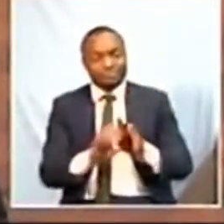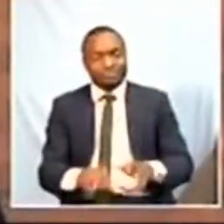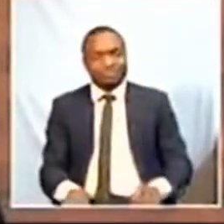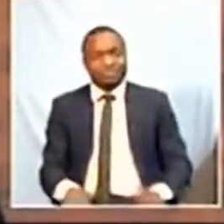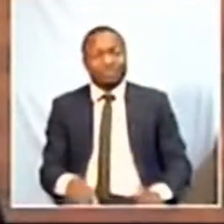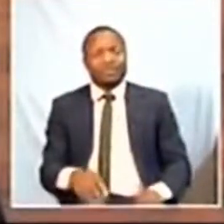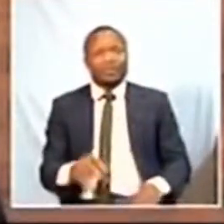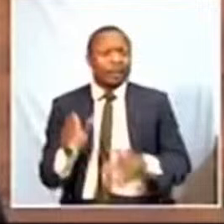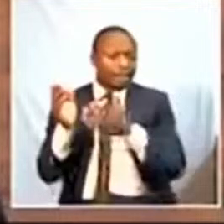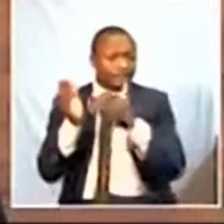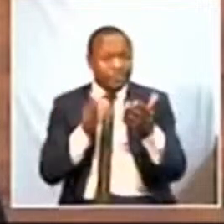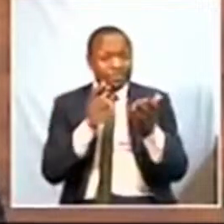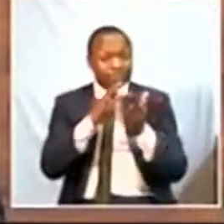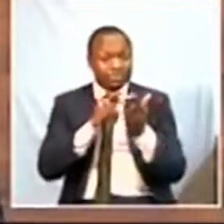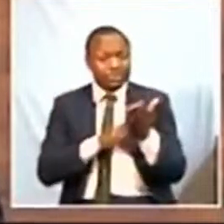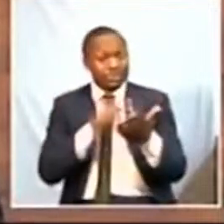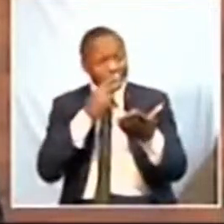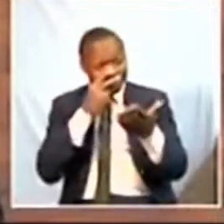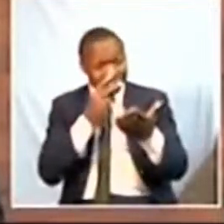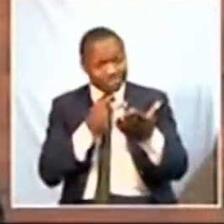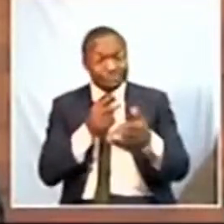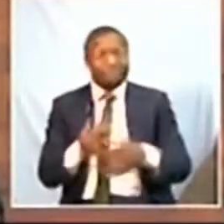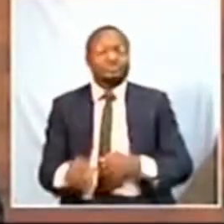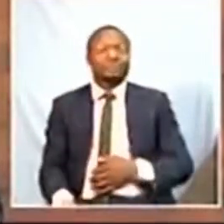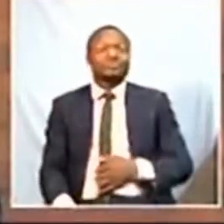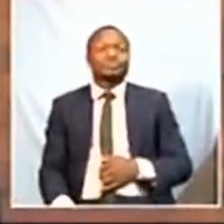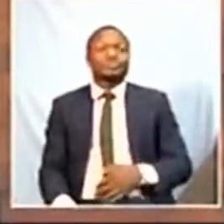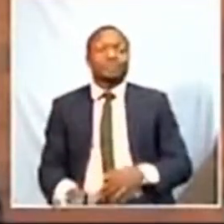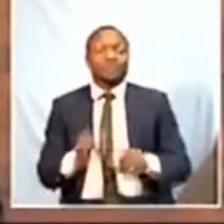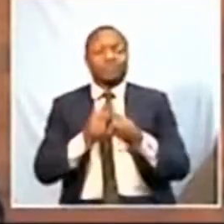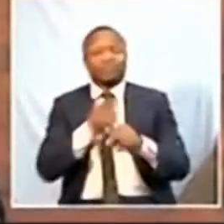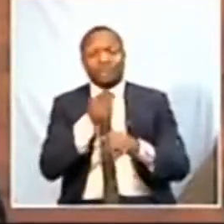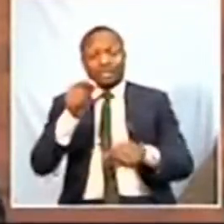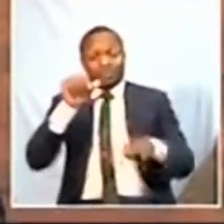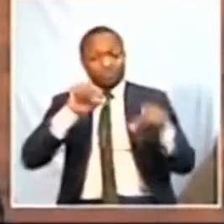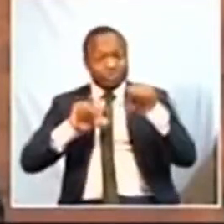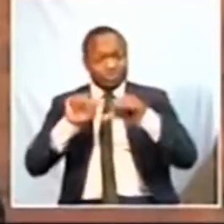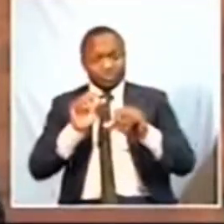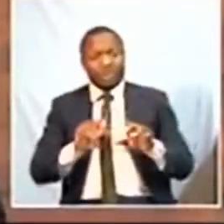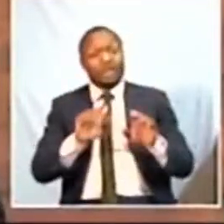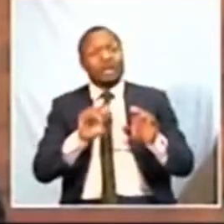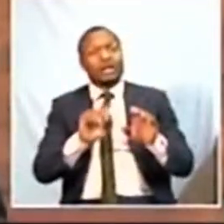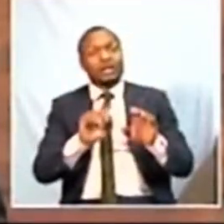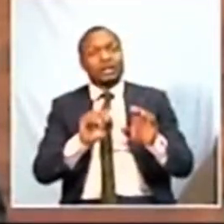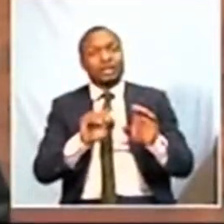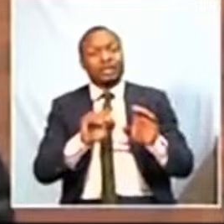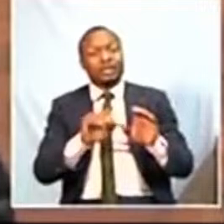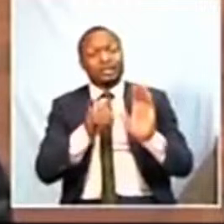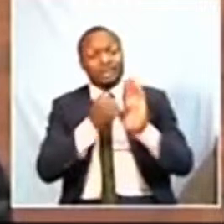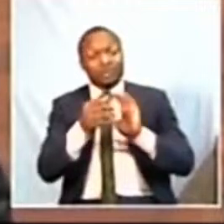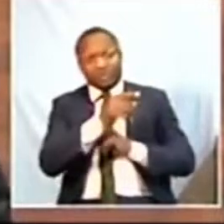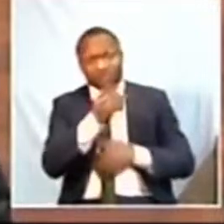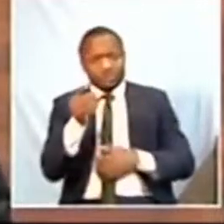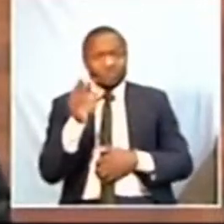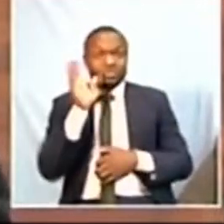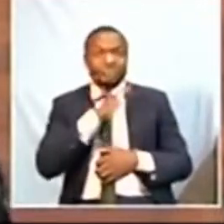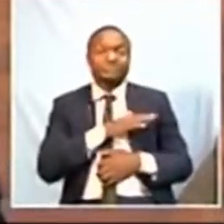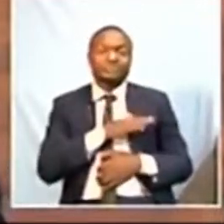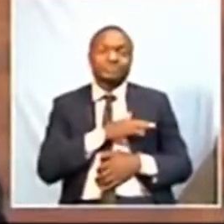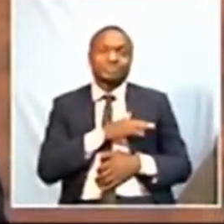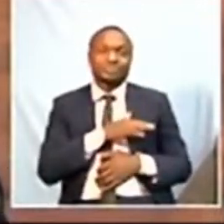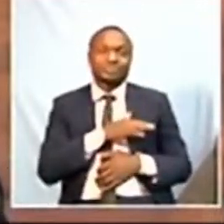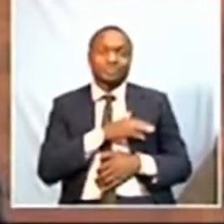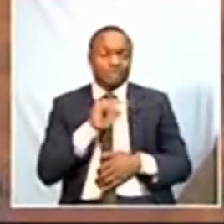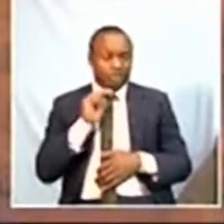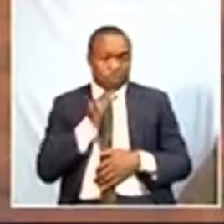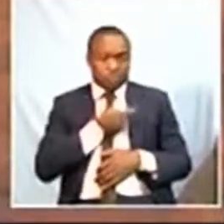So come with the regulations, we see. But these auditors already exposed you on regulations. And us,